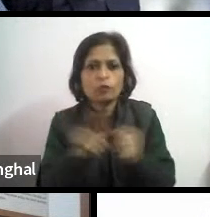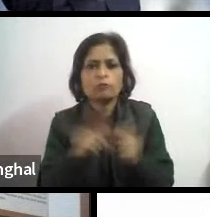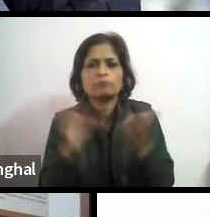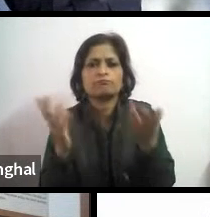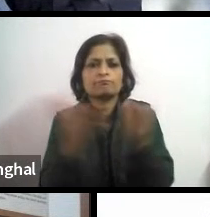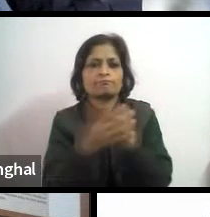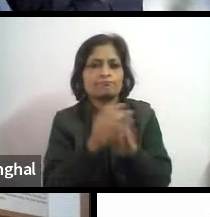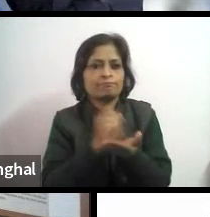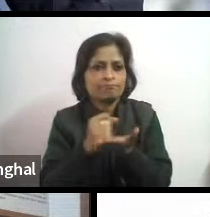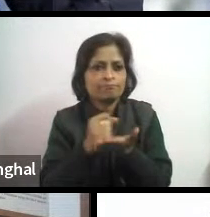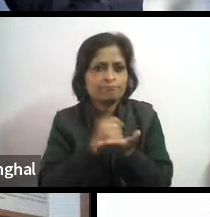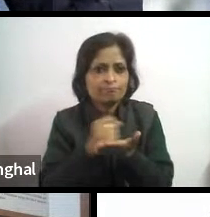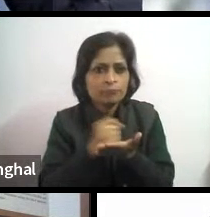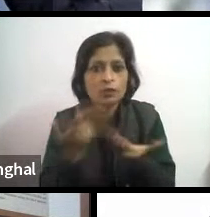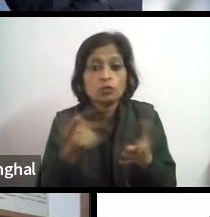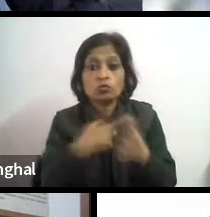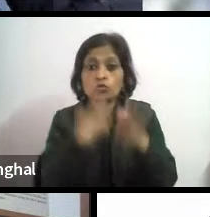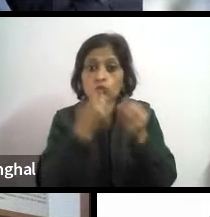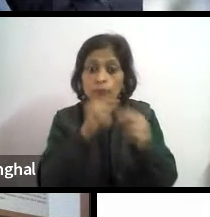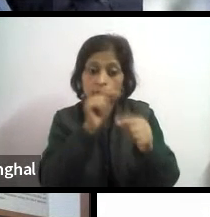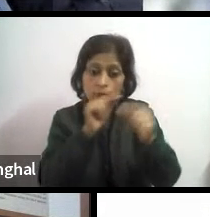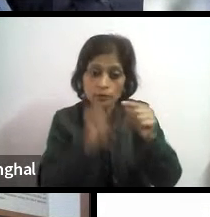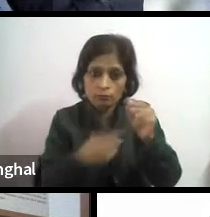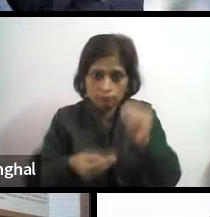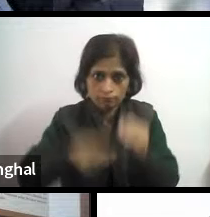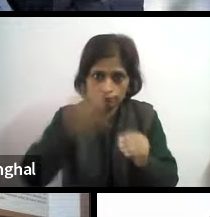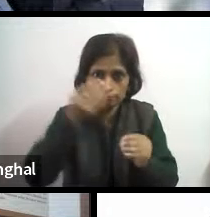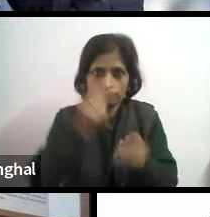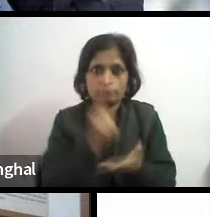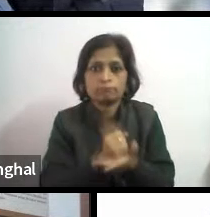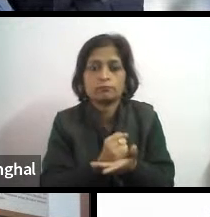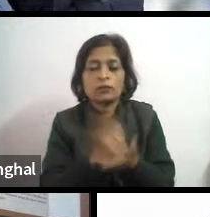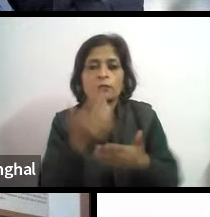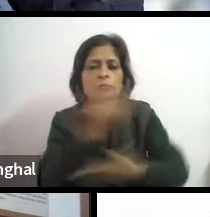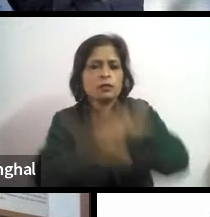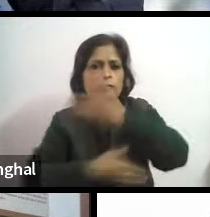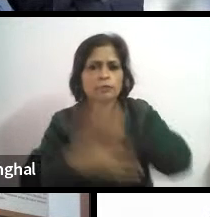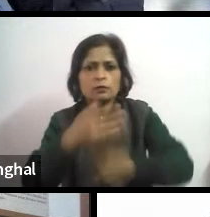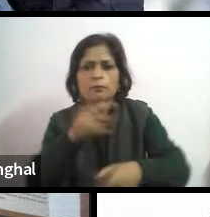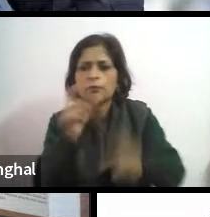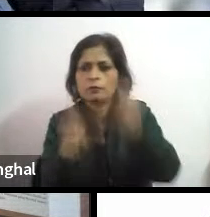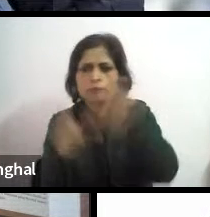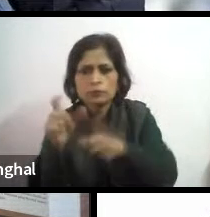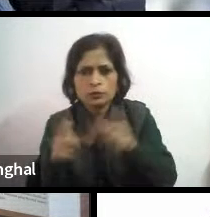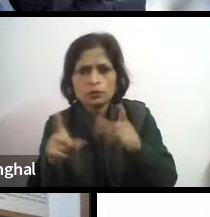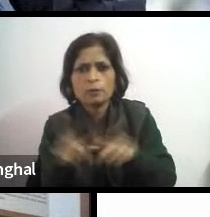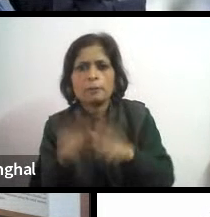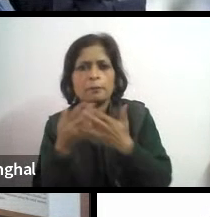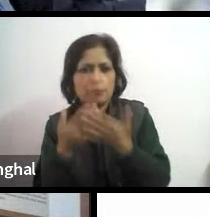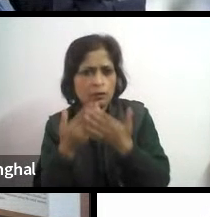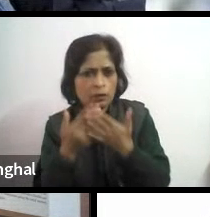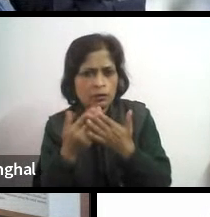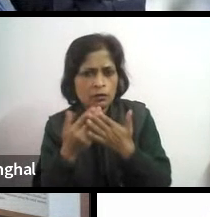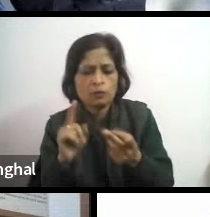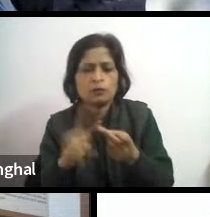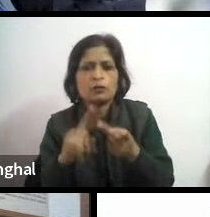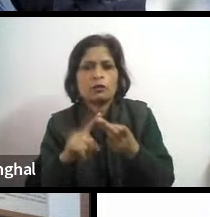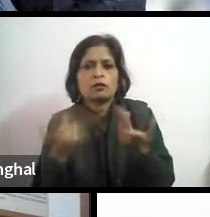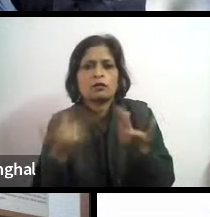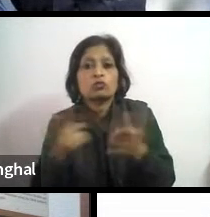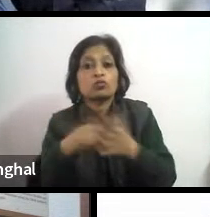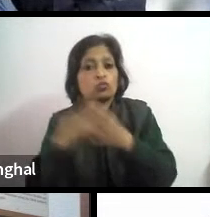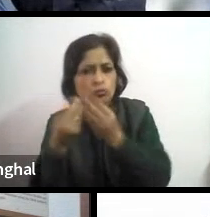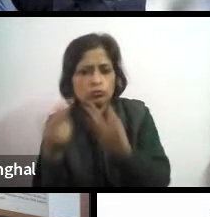have reservations for persons with disability in the sector of education as well as in the sector of